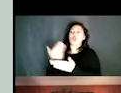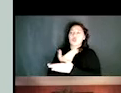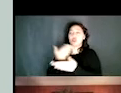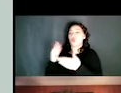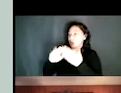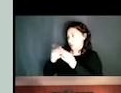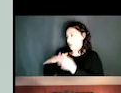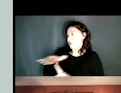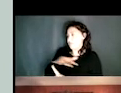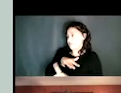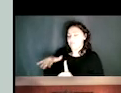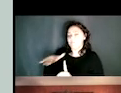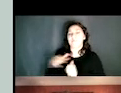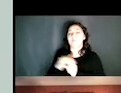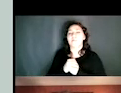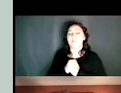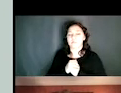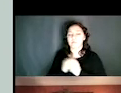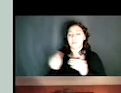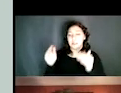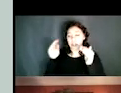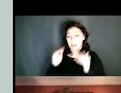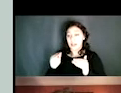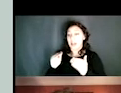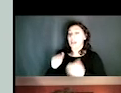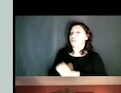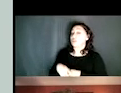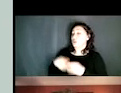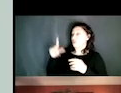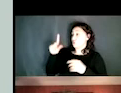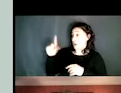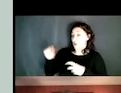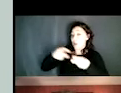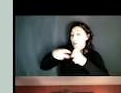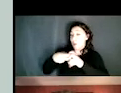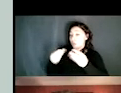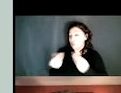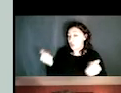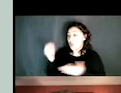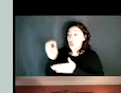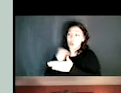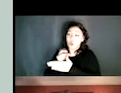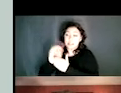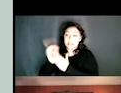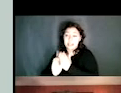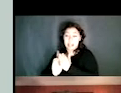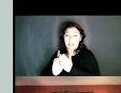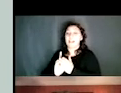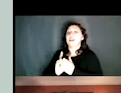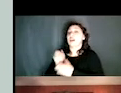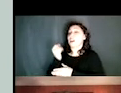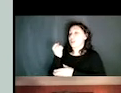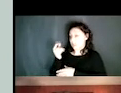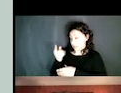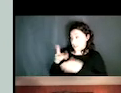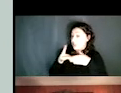faculty participated in the year-long Problem Solving Course Design Institute. Also part of the Brown Learning Collaborative, this program is led by Christina Smith